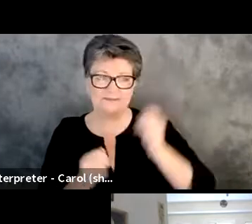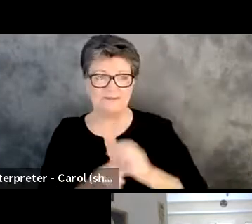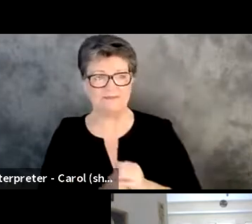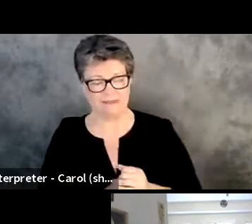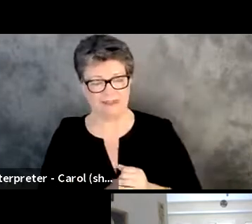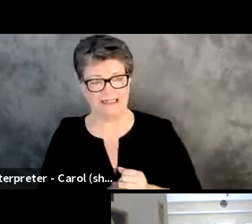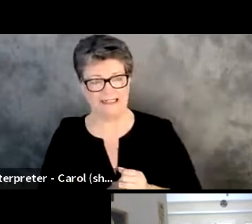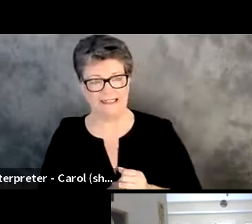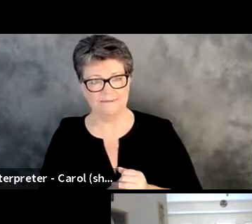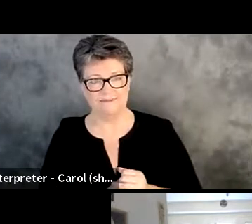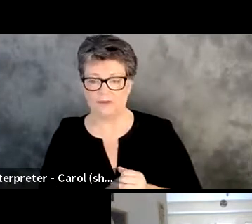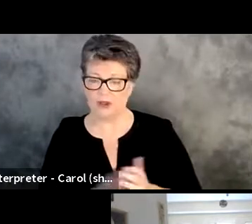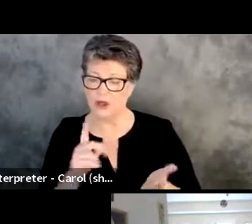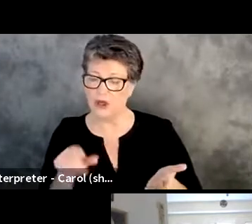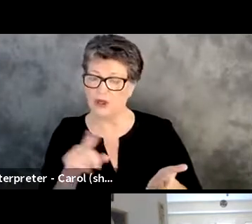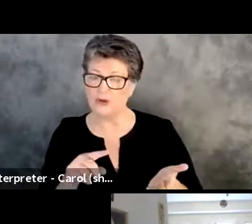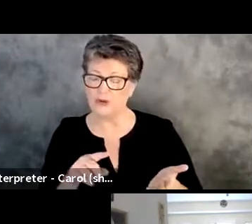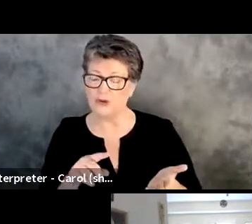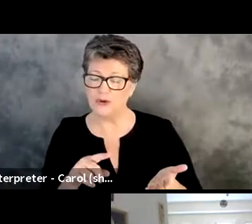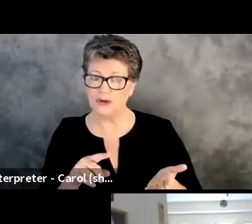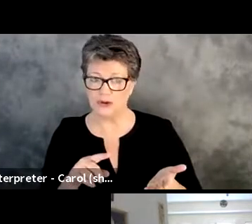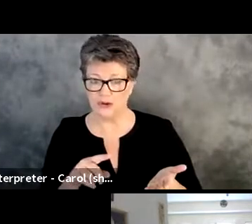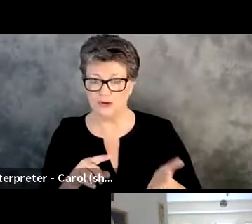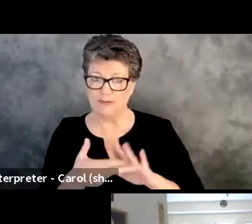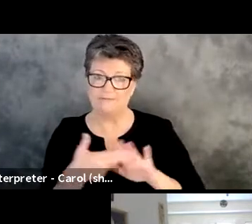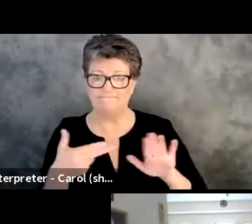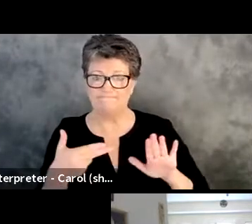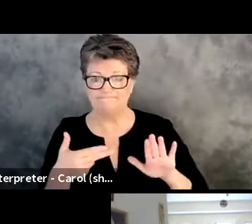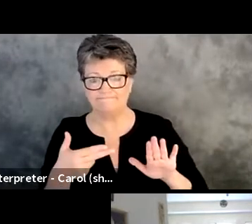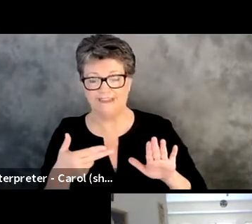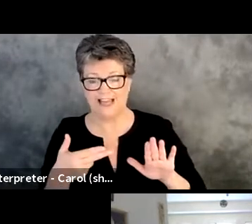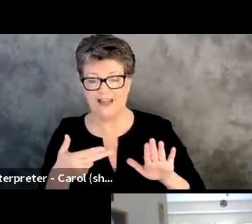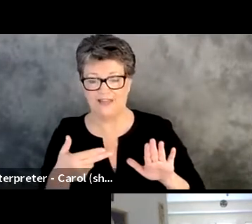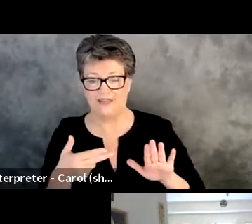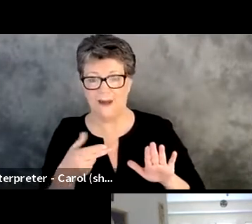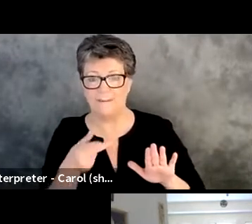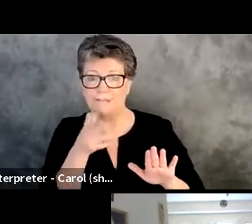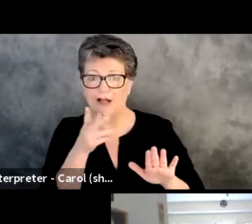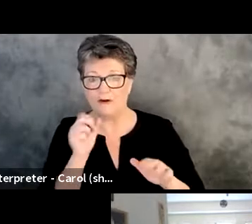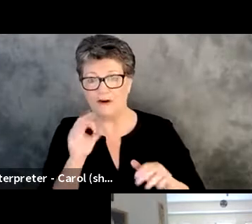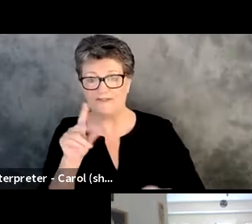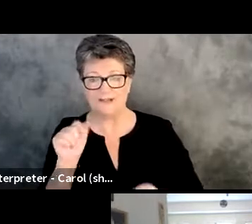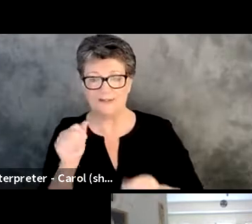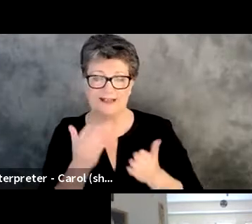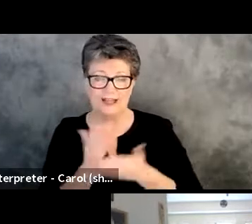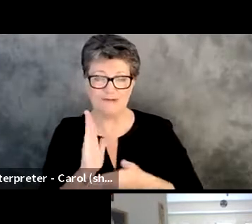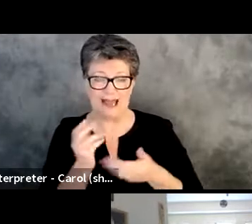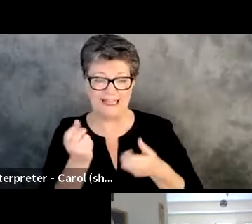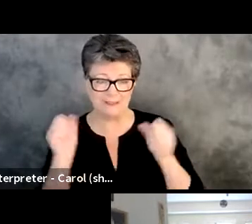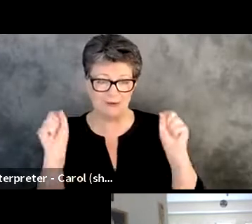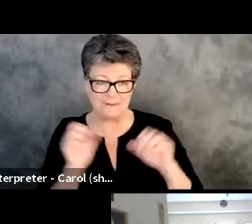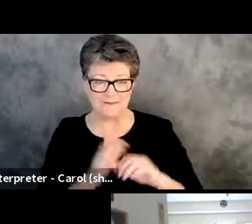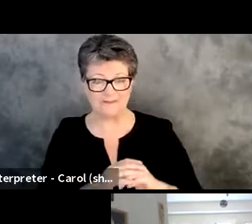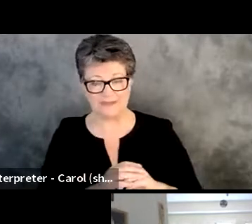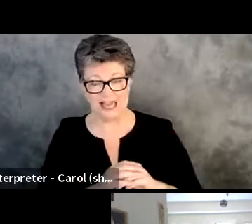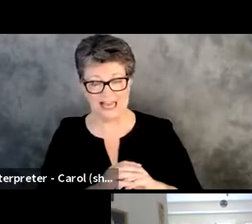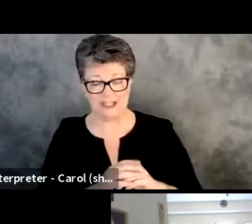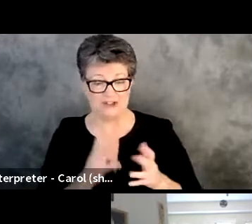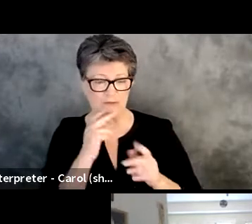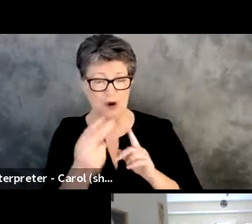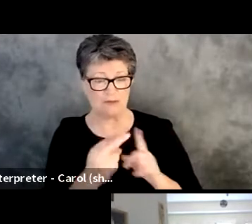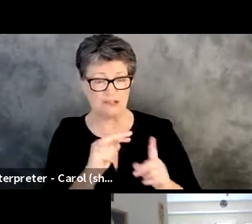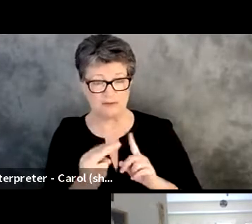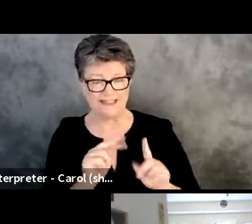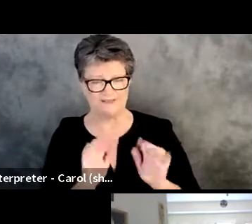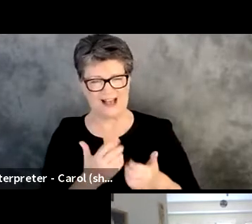But so you've been dubbed as the mother of the disability rights movement. And I just want to know from your perspective, how does it